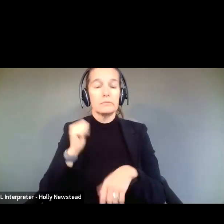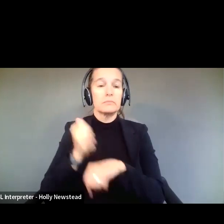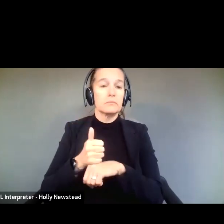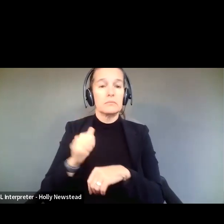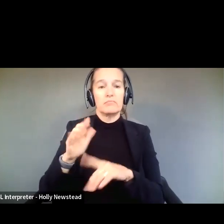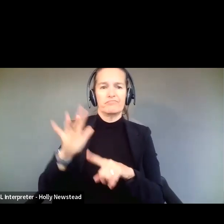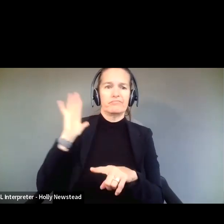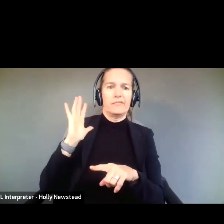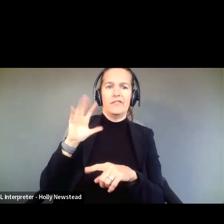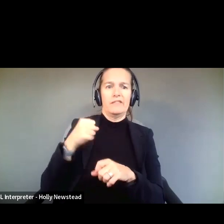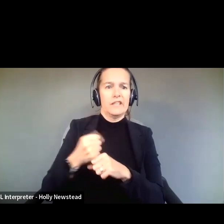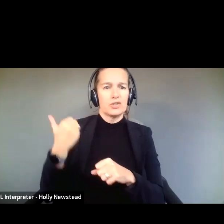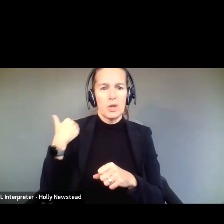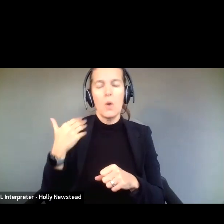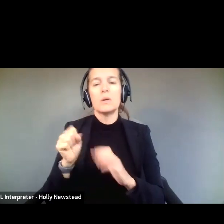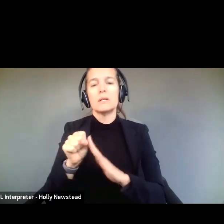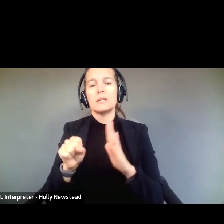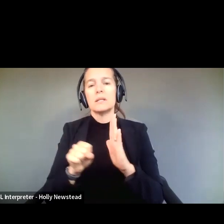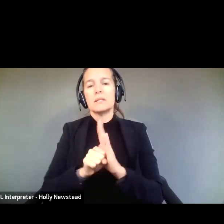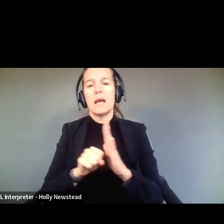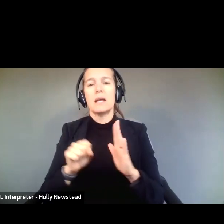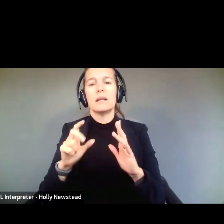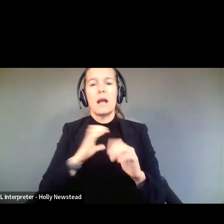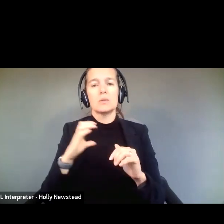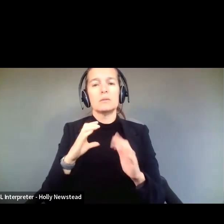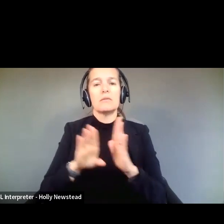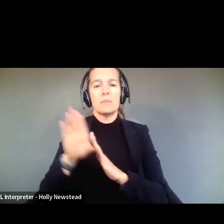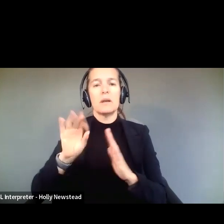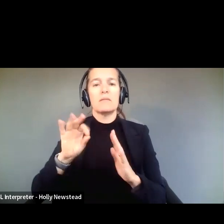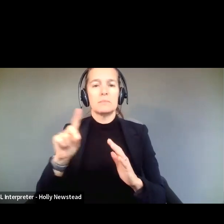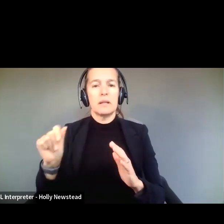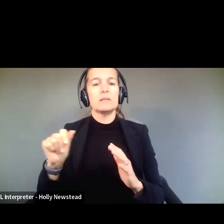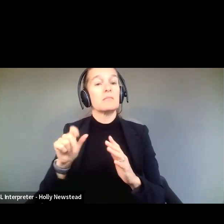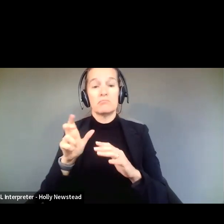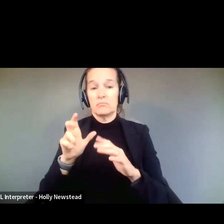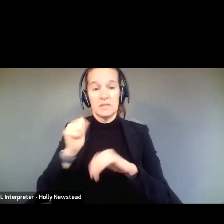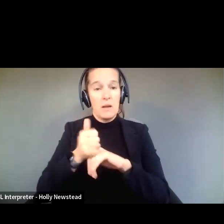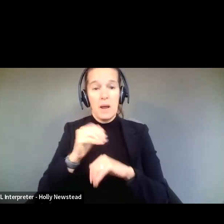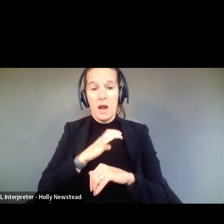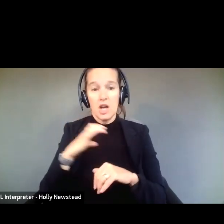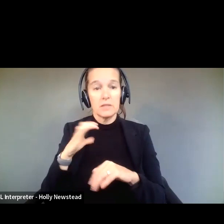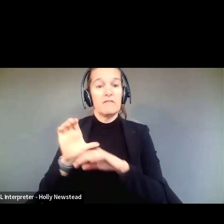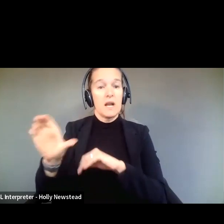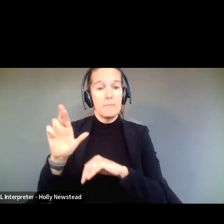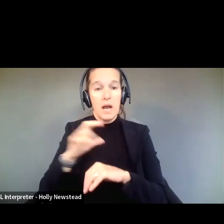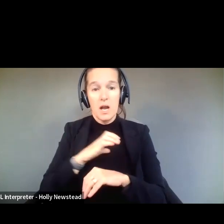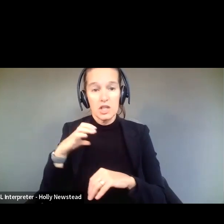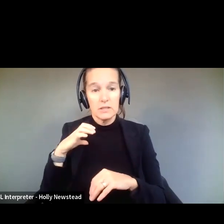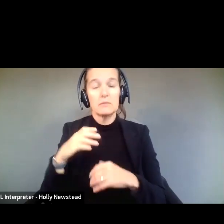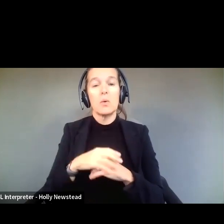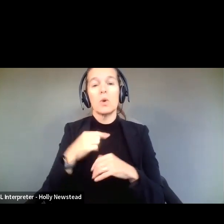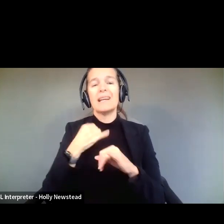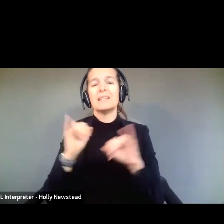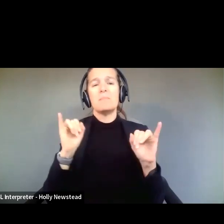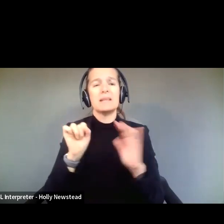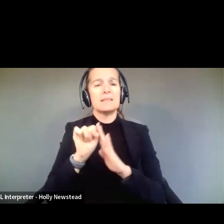State Council on Developmental Disabilities was created by Congress, funded by Congress. We are an independent state department. We're